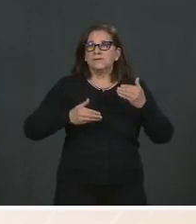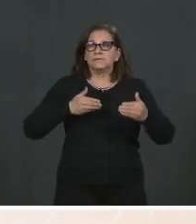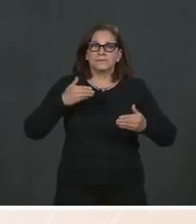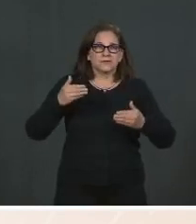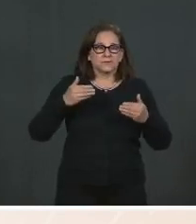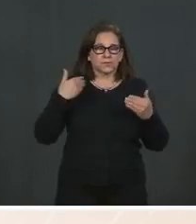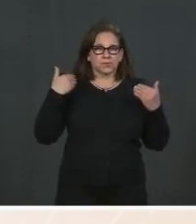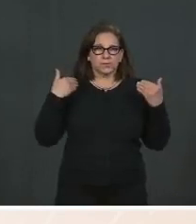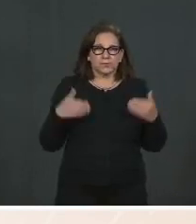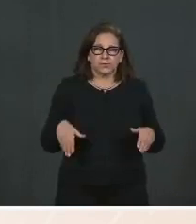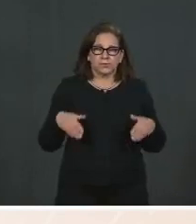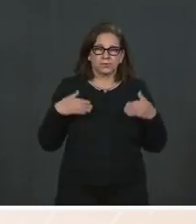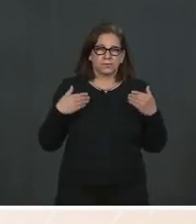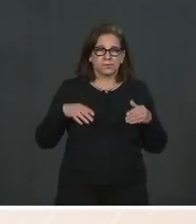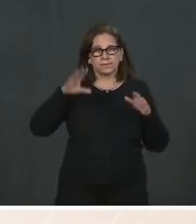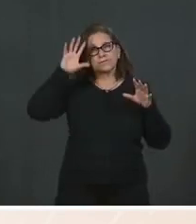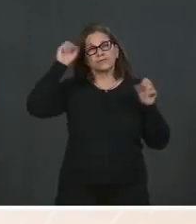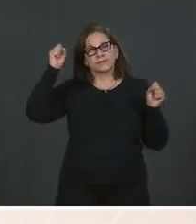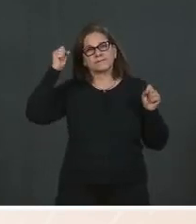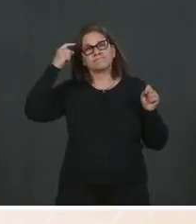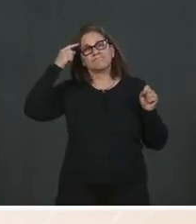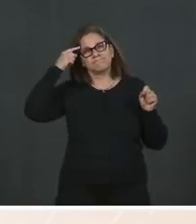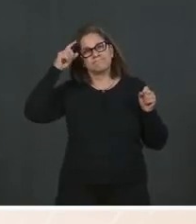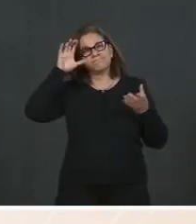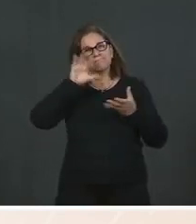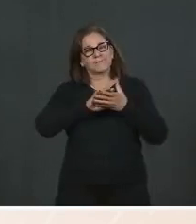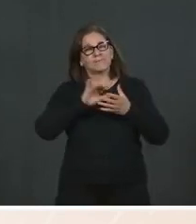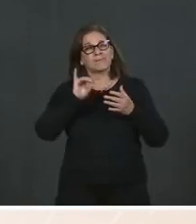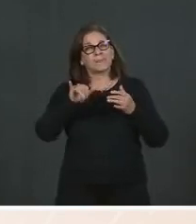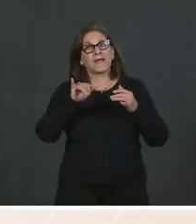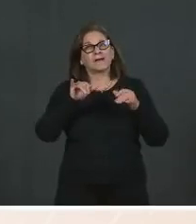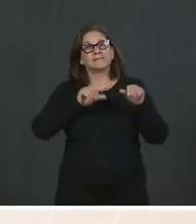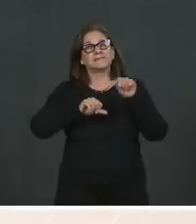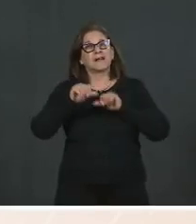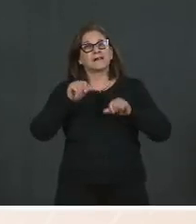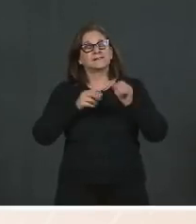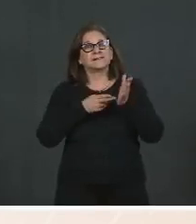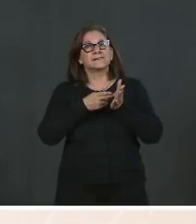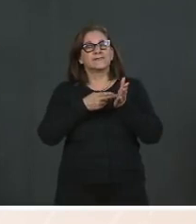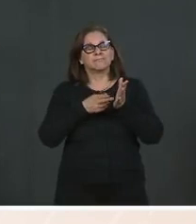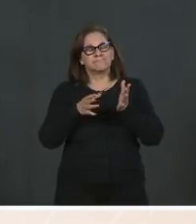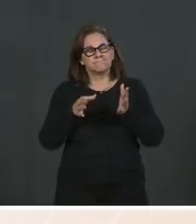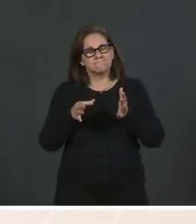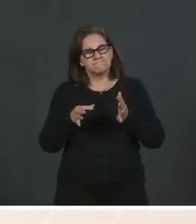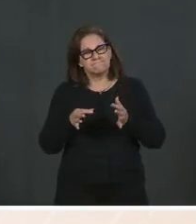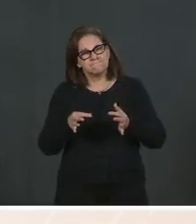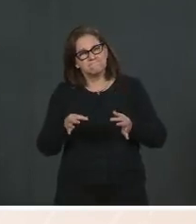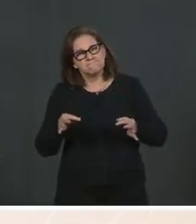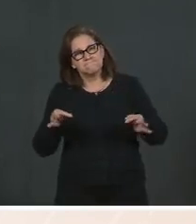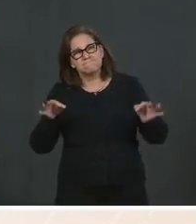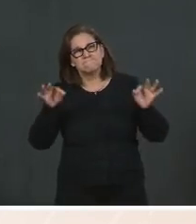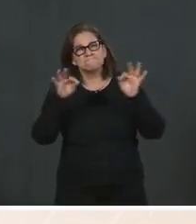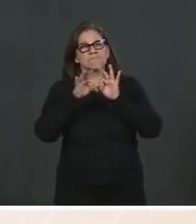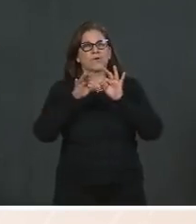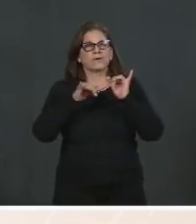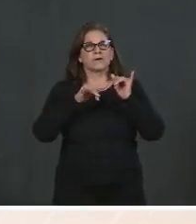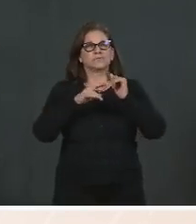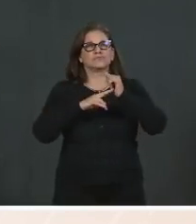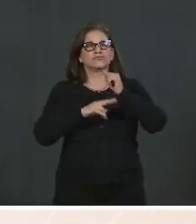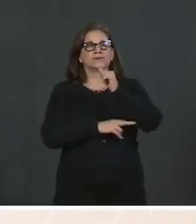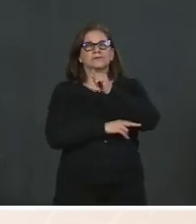president believes that scientific integrity matters, and it should be central to how we approach governing. Is there a punitive aspect to it? Like, are you trying to